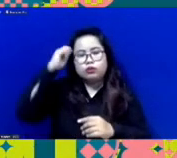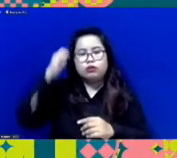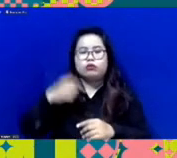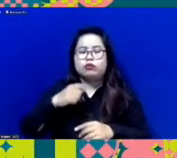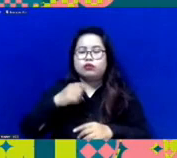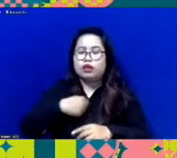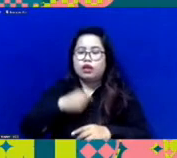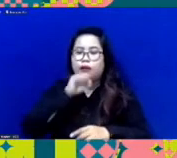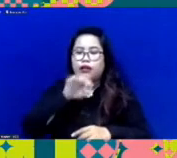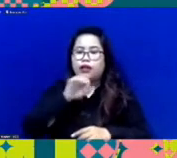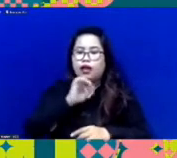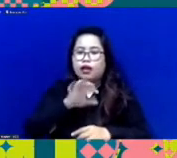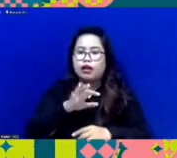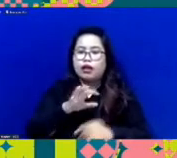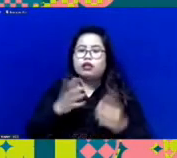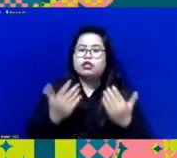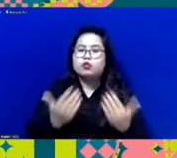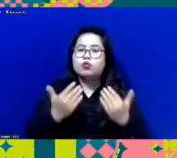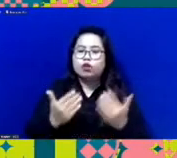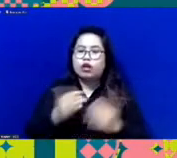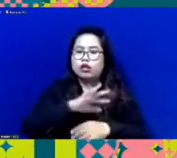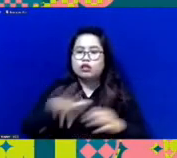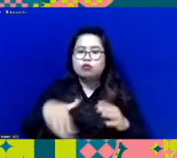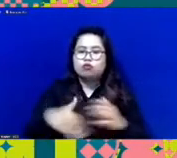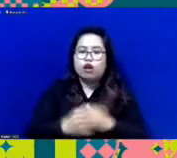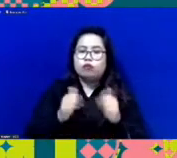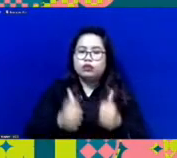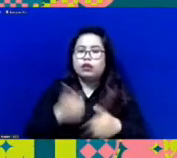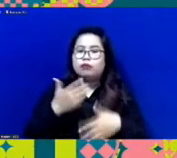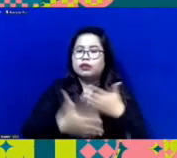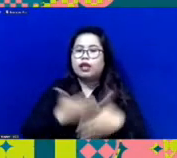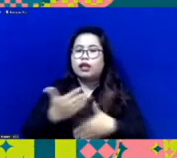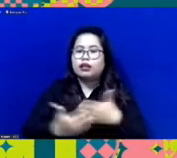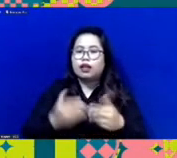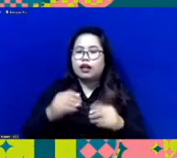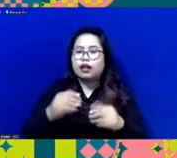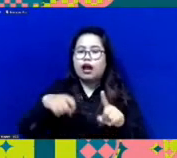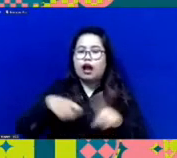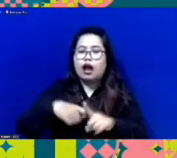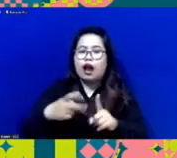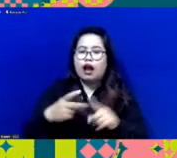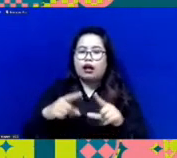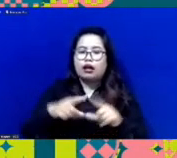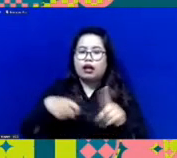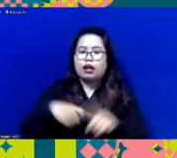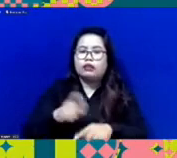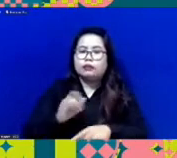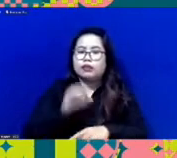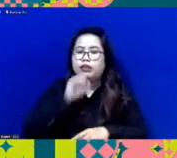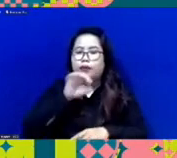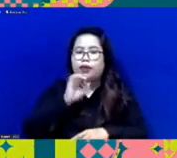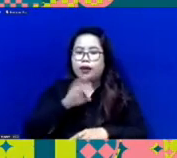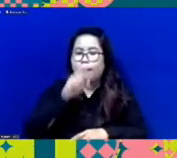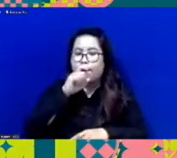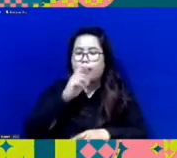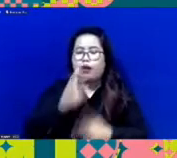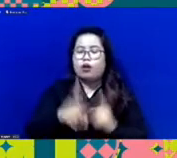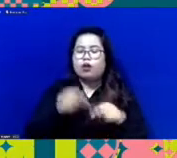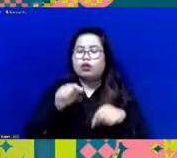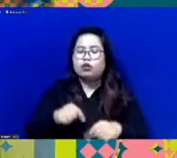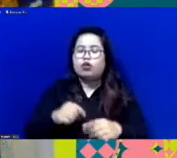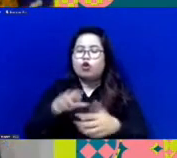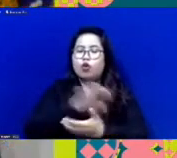you, because indeed, like you said, it's a combination of the narrative of the past, present, and future. And it's what we need to